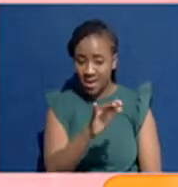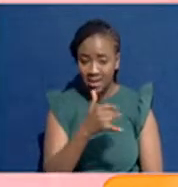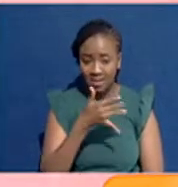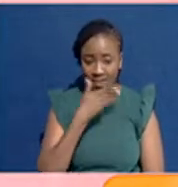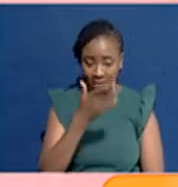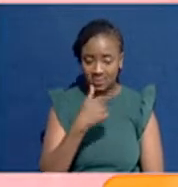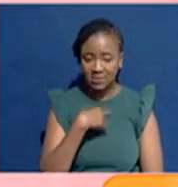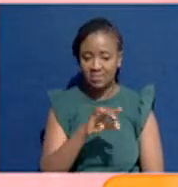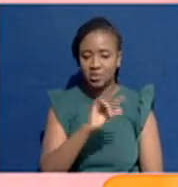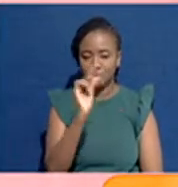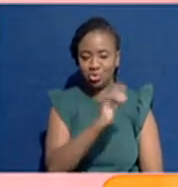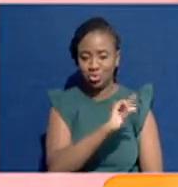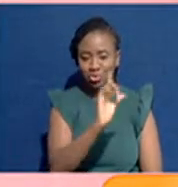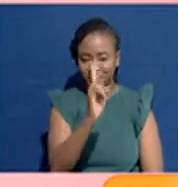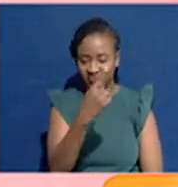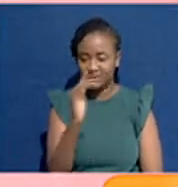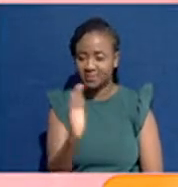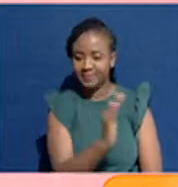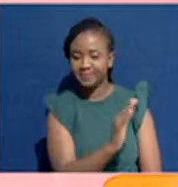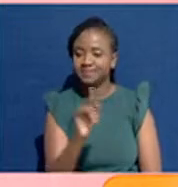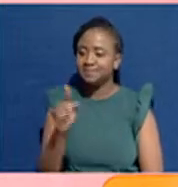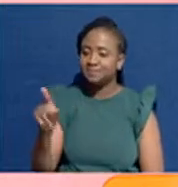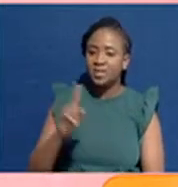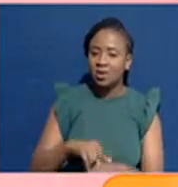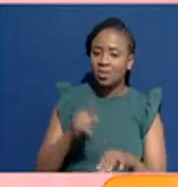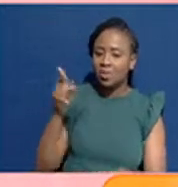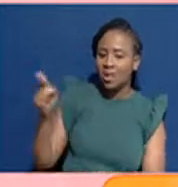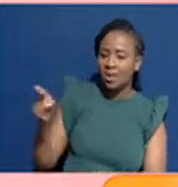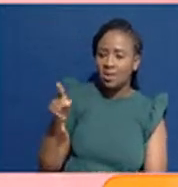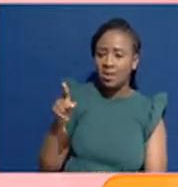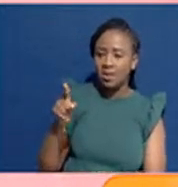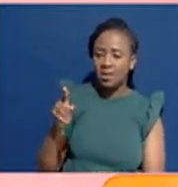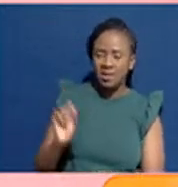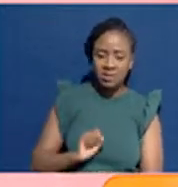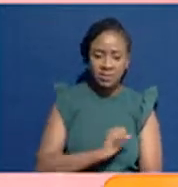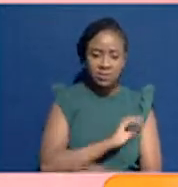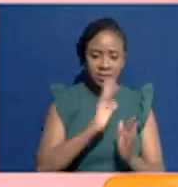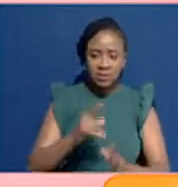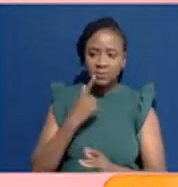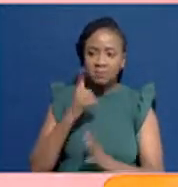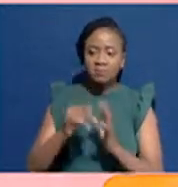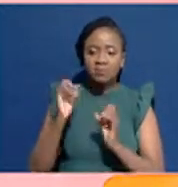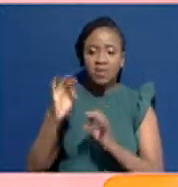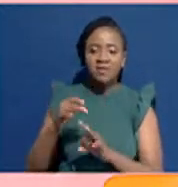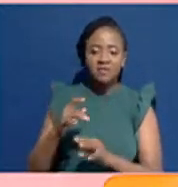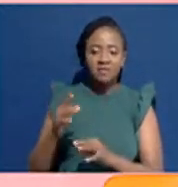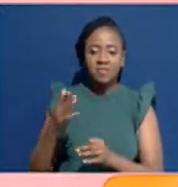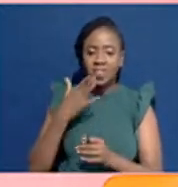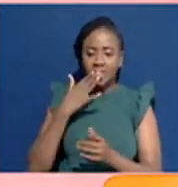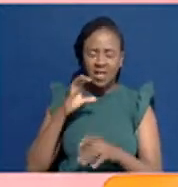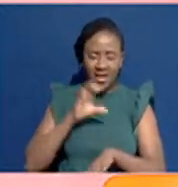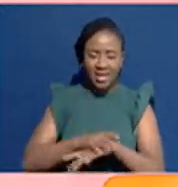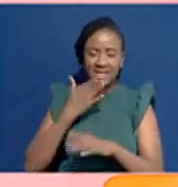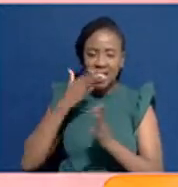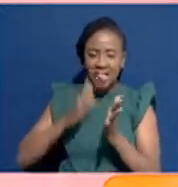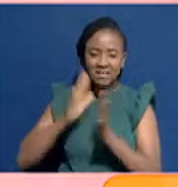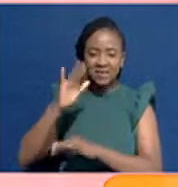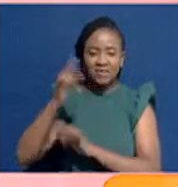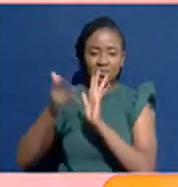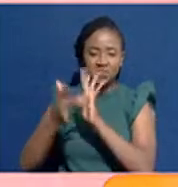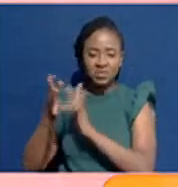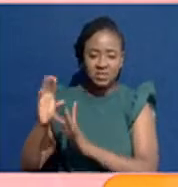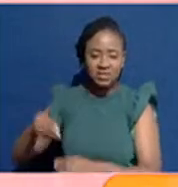say, when Senator Sifuna talks about that even if he came with a letter from Jesus, maybe I